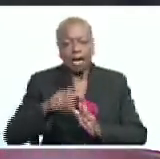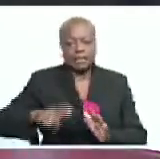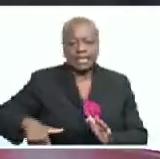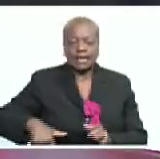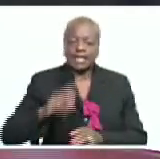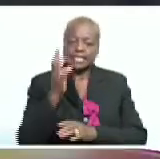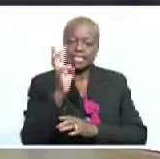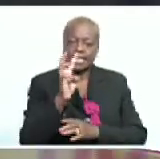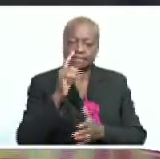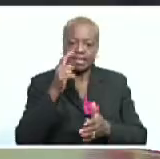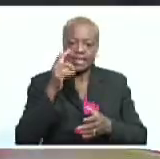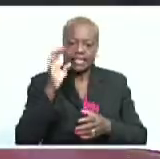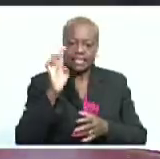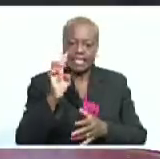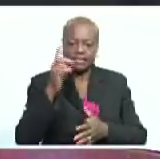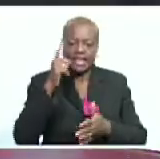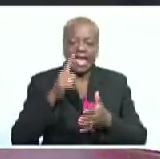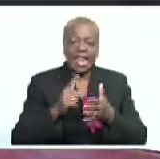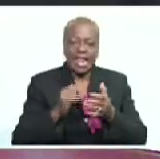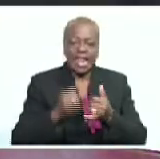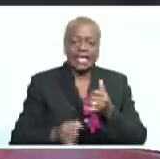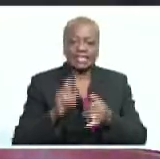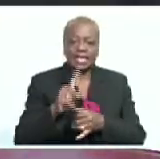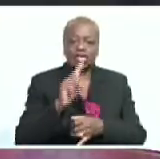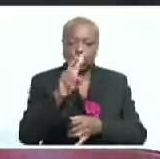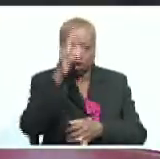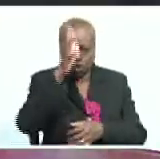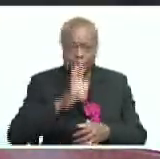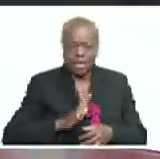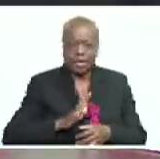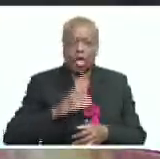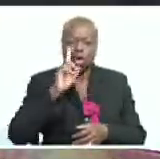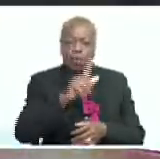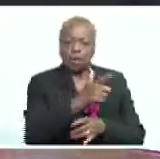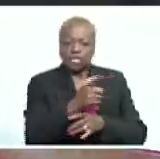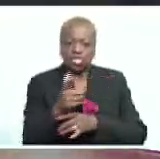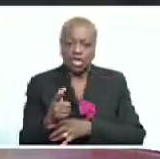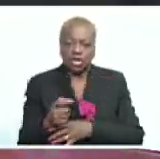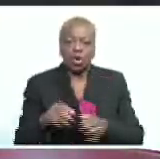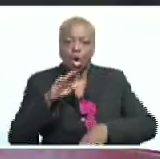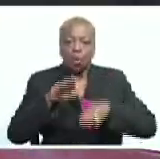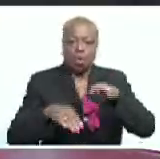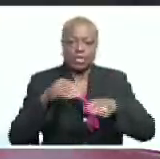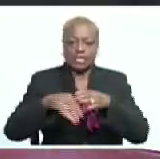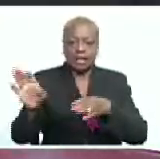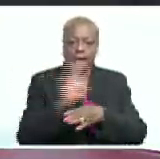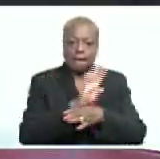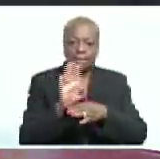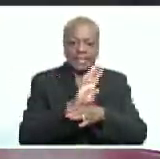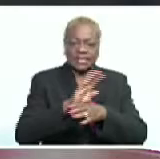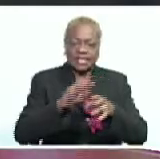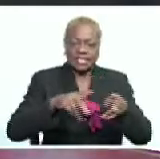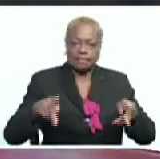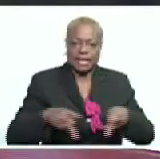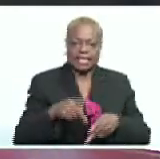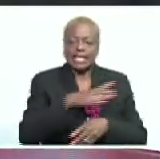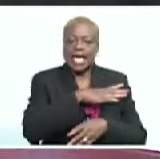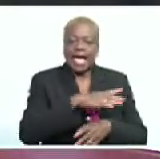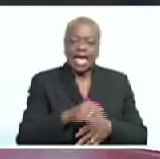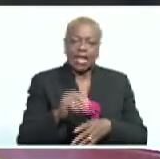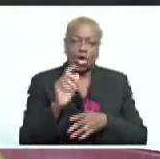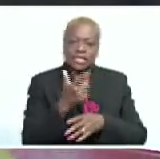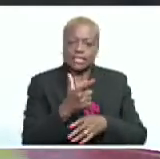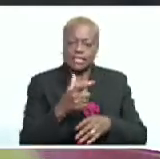last night when the 2 men, one of them armed with a handgun, walked into a business establishment on East Street South and accosted a